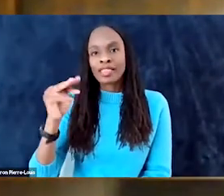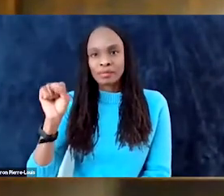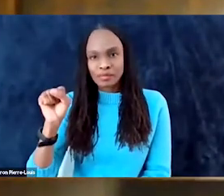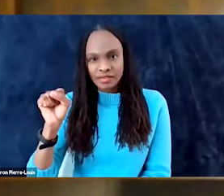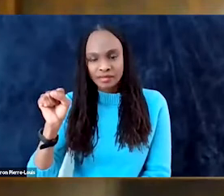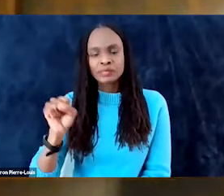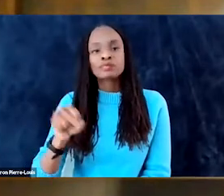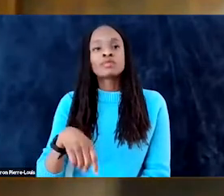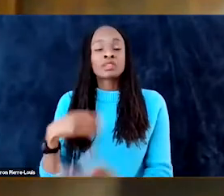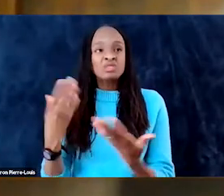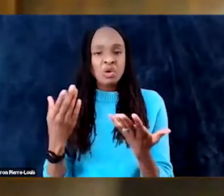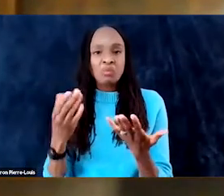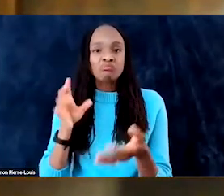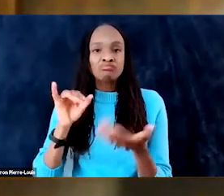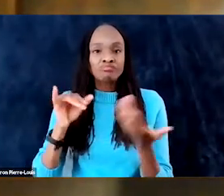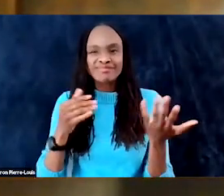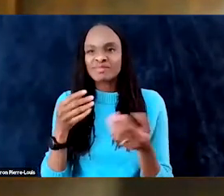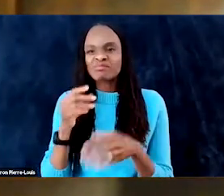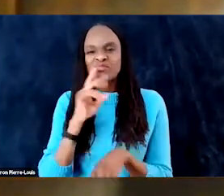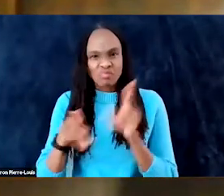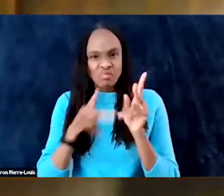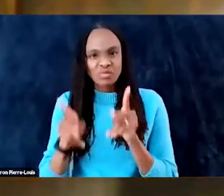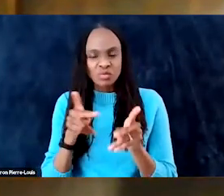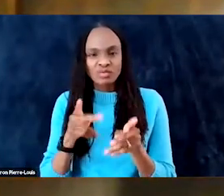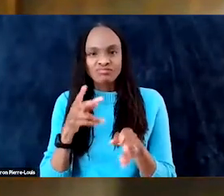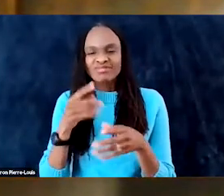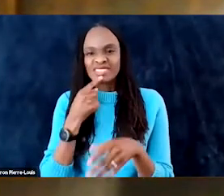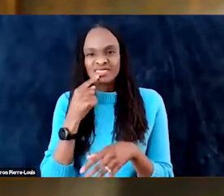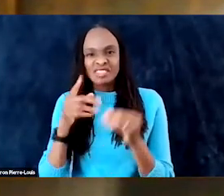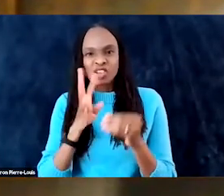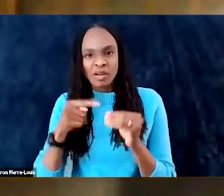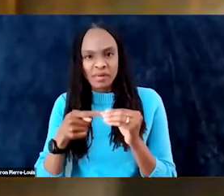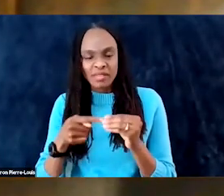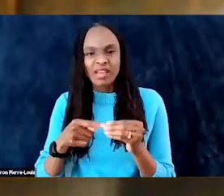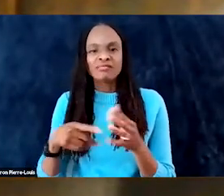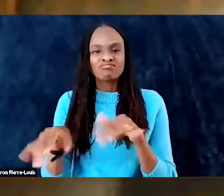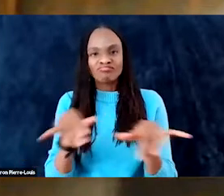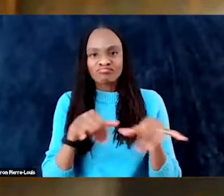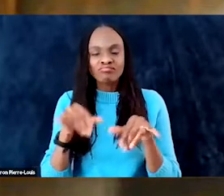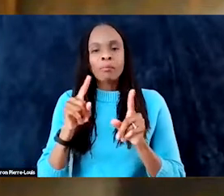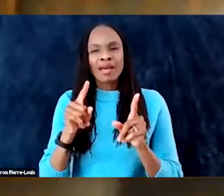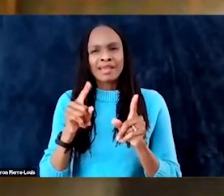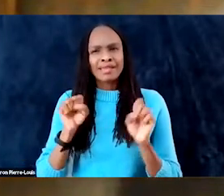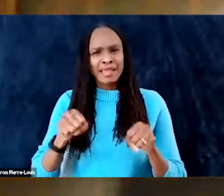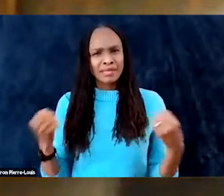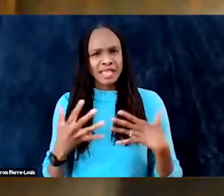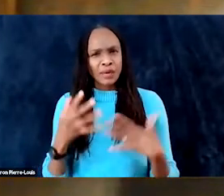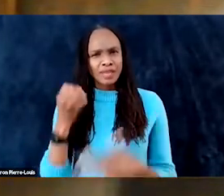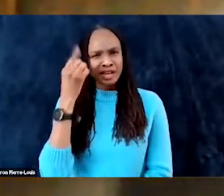in the common lingo, but can be scary for those of us who are trying to understand